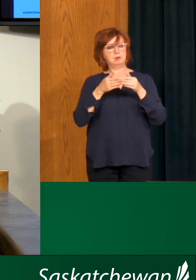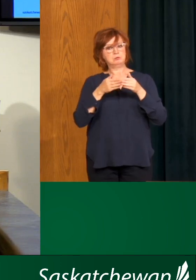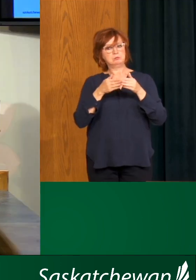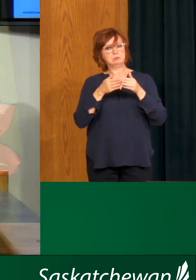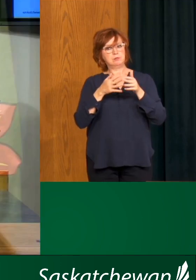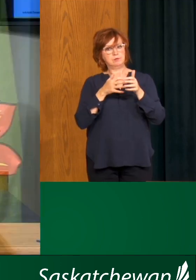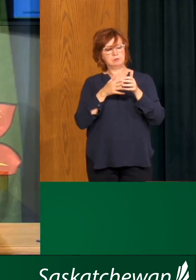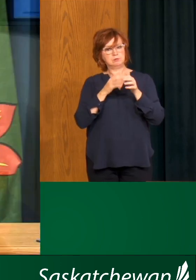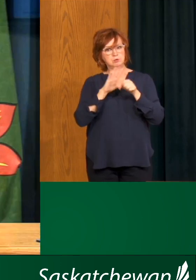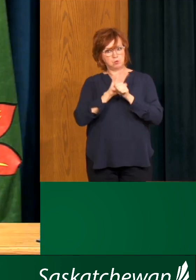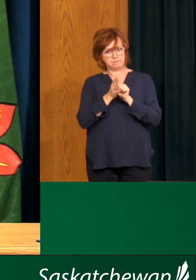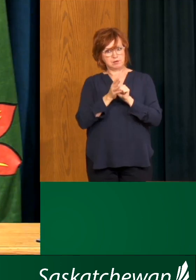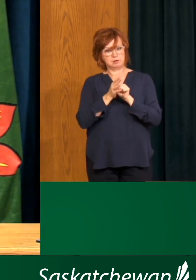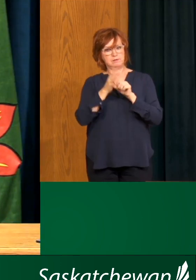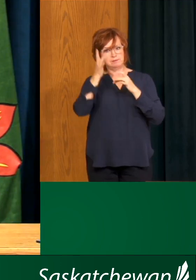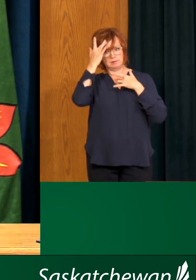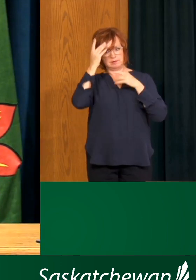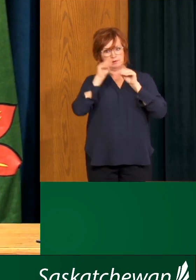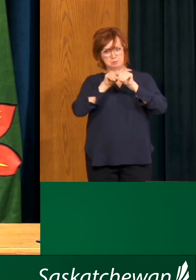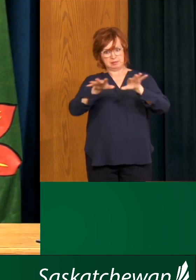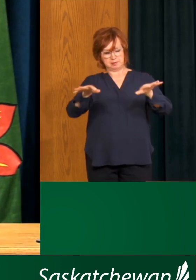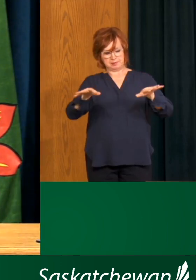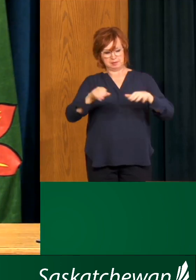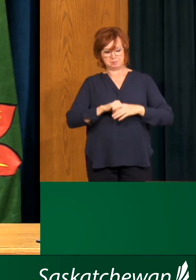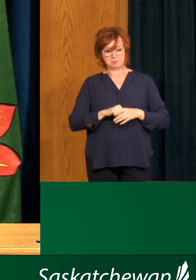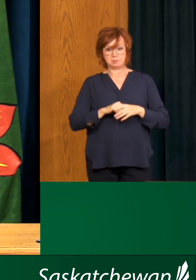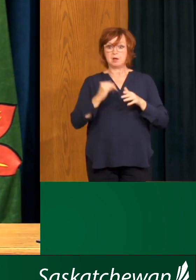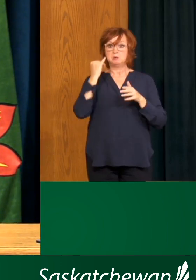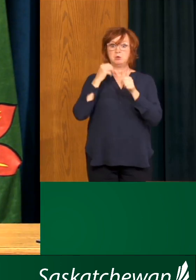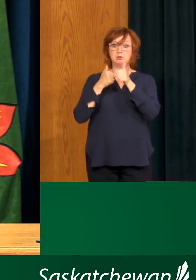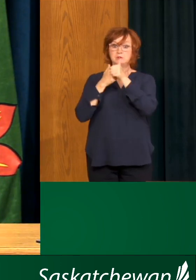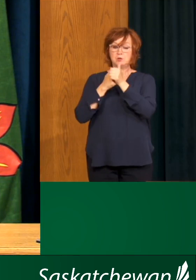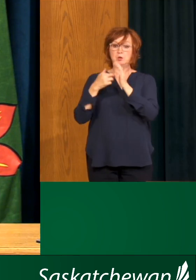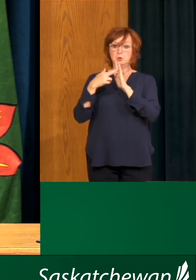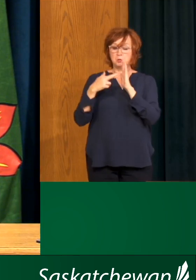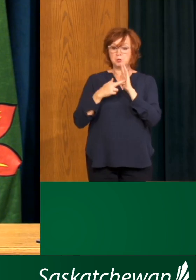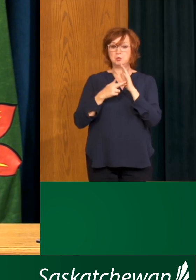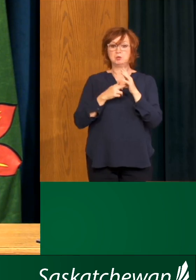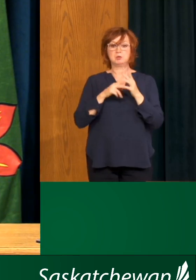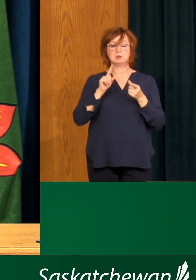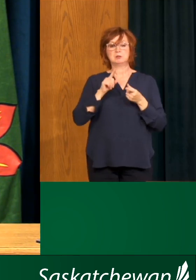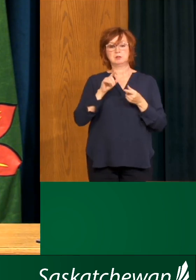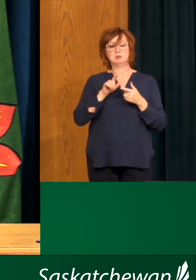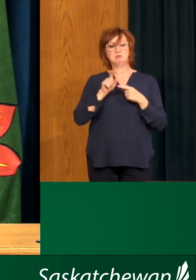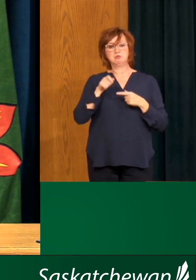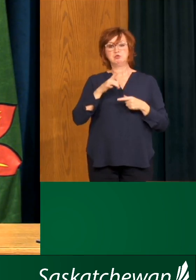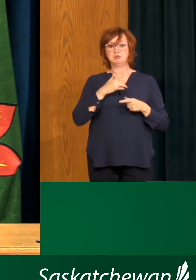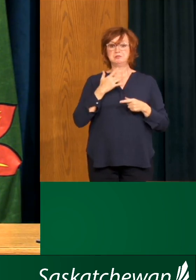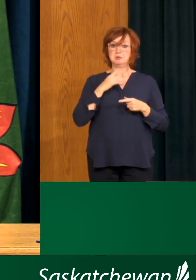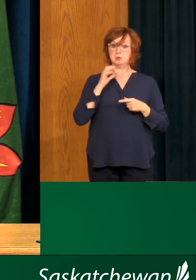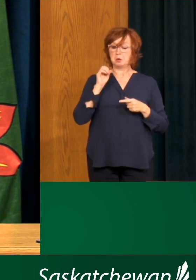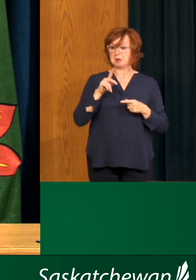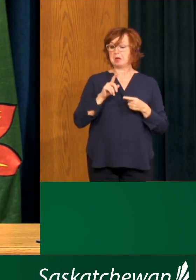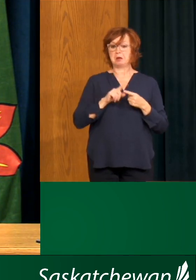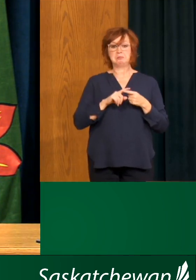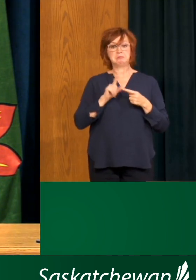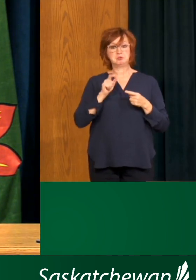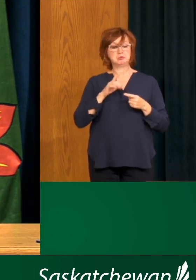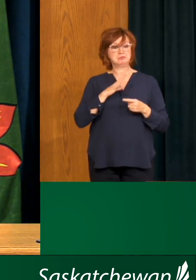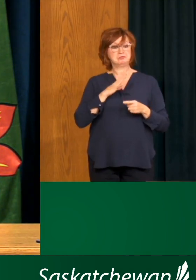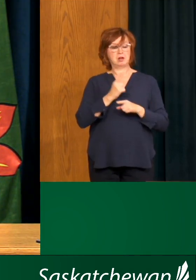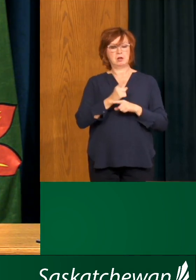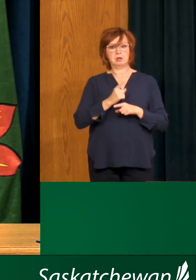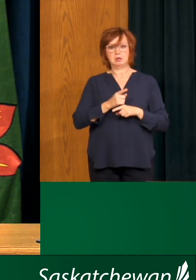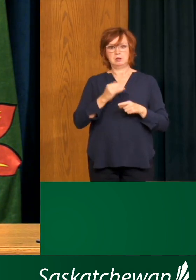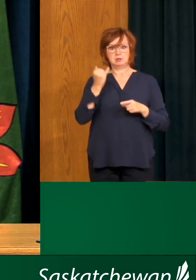health recommendations and orders that are in place, we should be pretty good with respect to not spreading this virus. And so if you're feeling under the weather, you